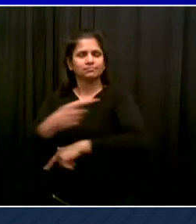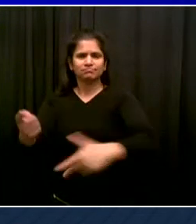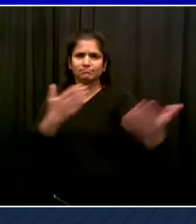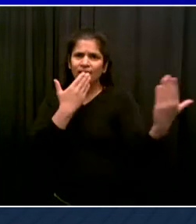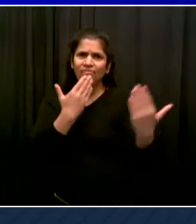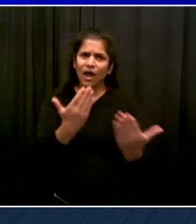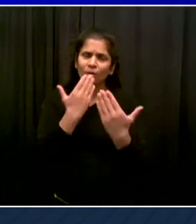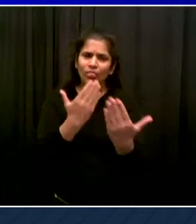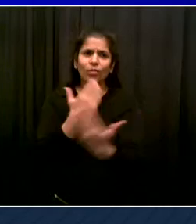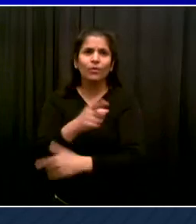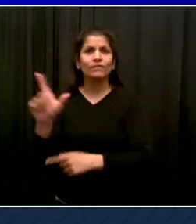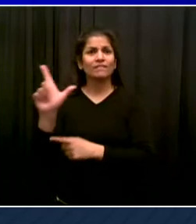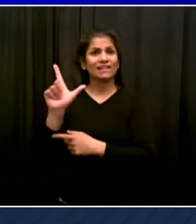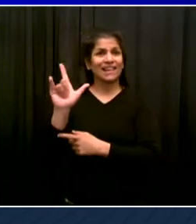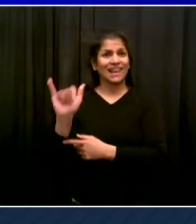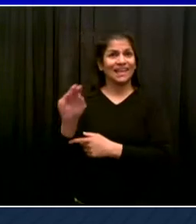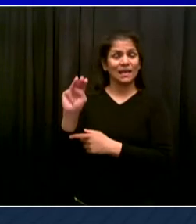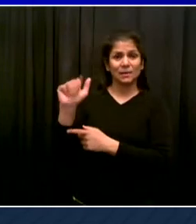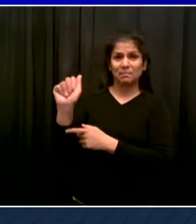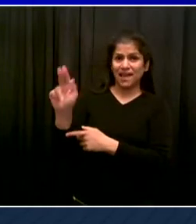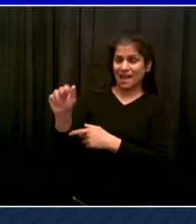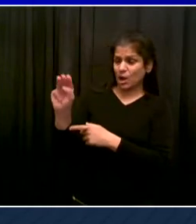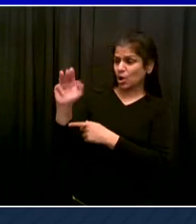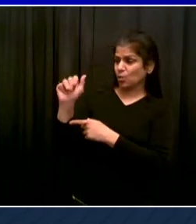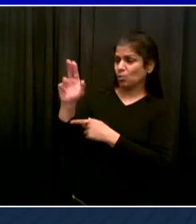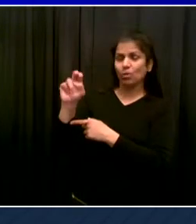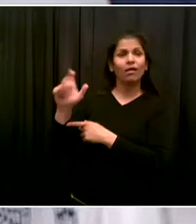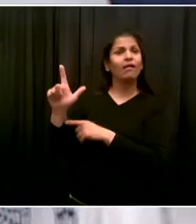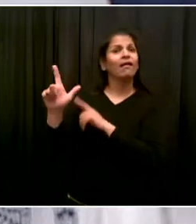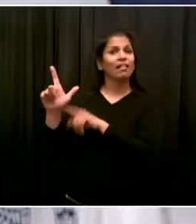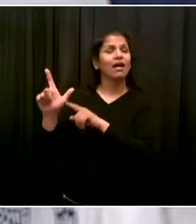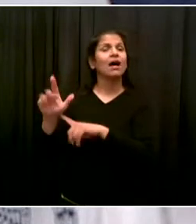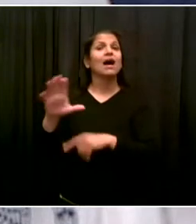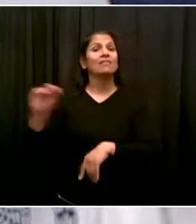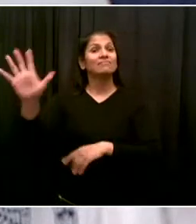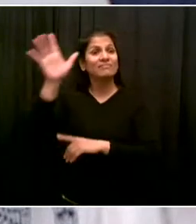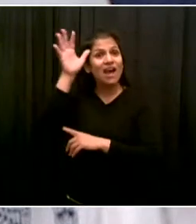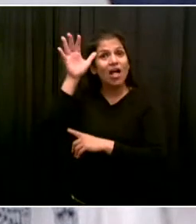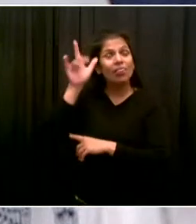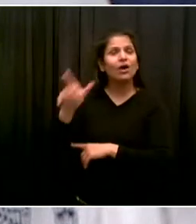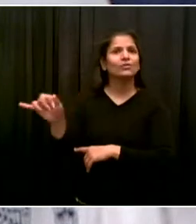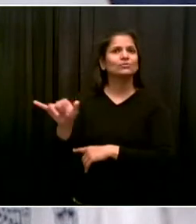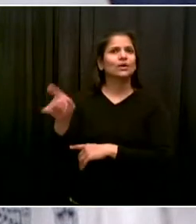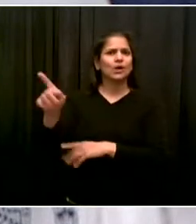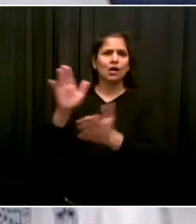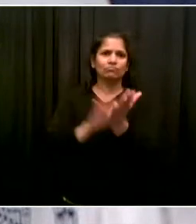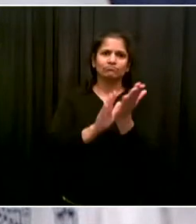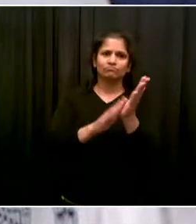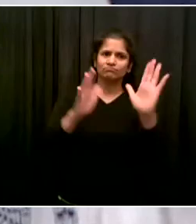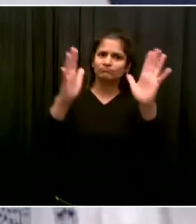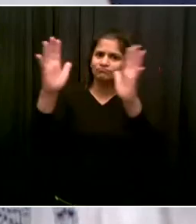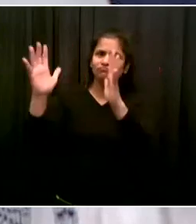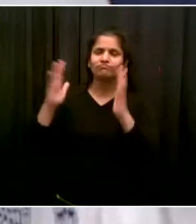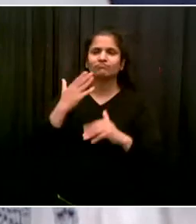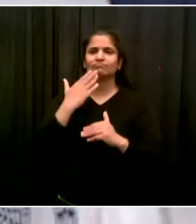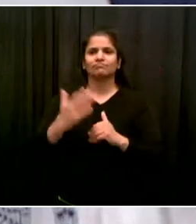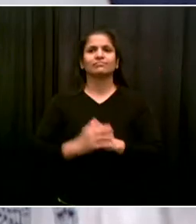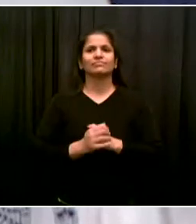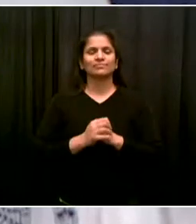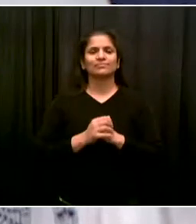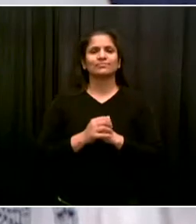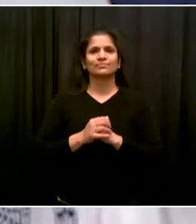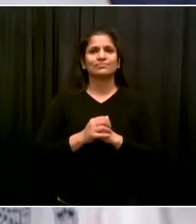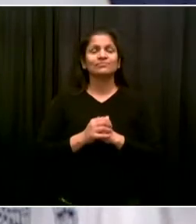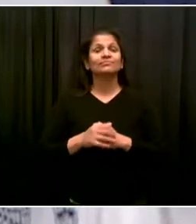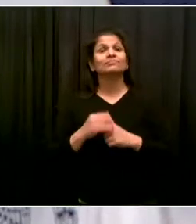city. It was a very special moment. Now, everyone, I said we have a mix of good news and bad news. This one